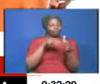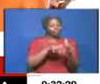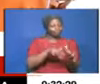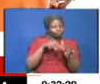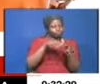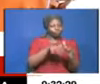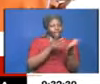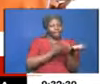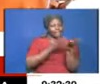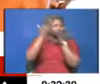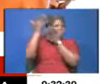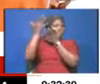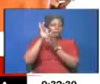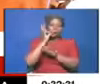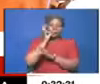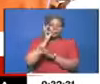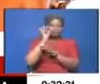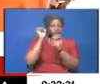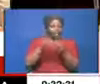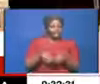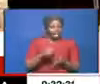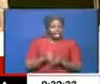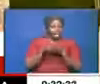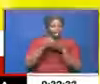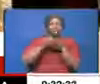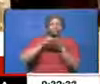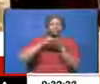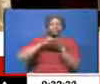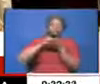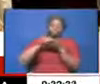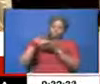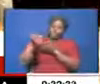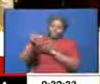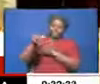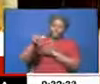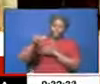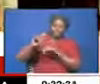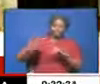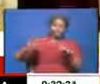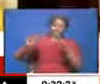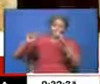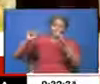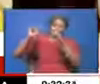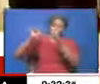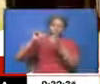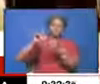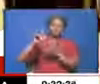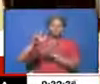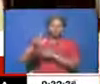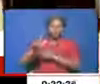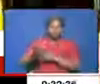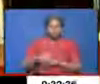marijuana has the potential to clear escalating debt. Caroline Jenga for Primetime Edition.